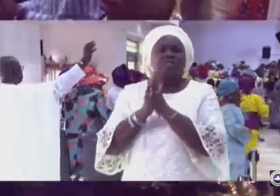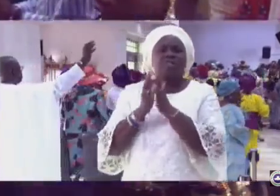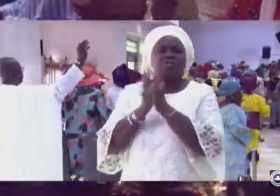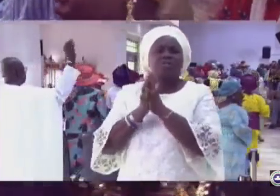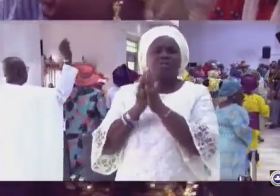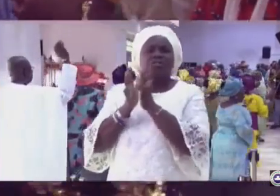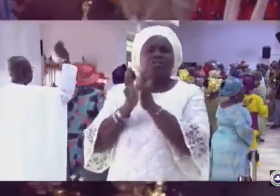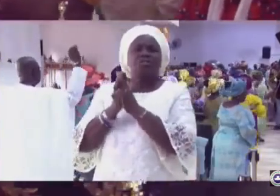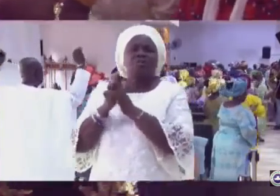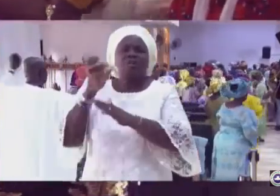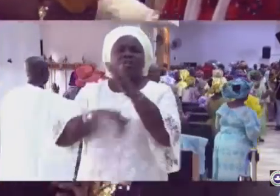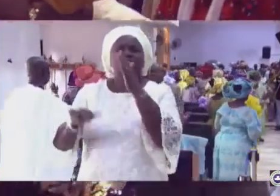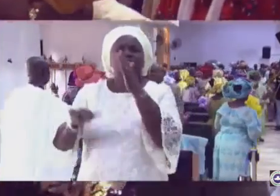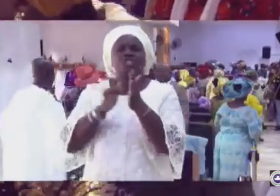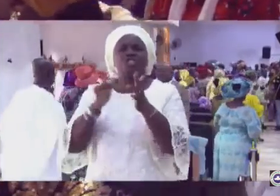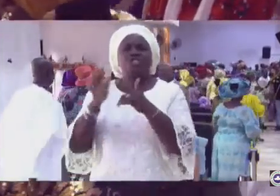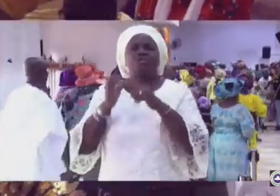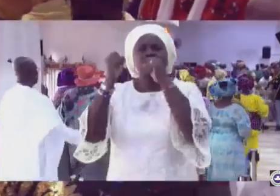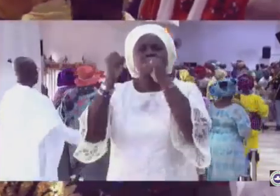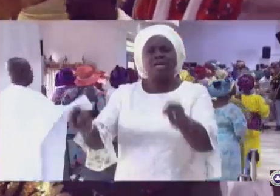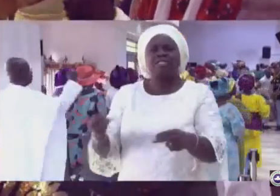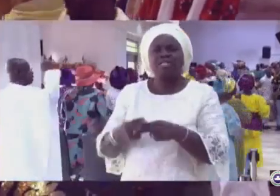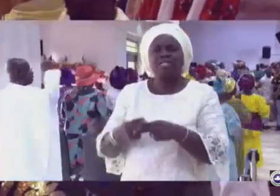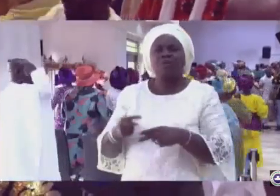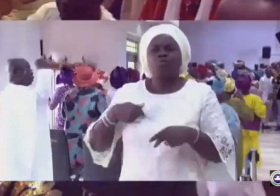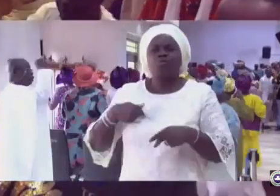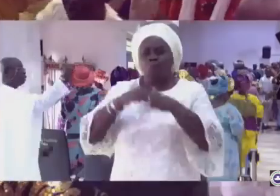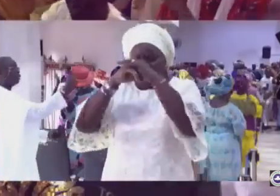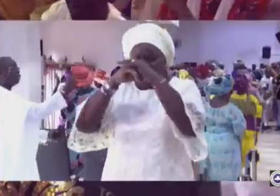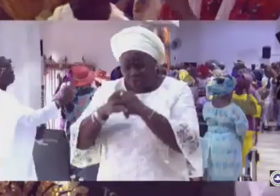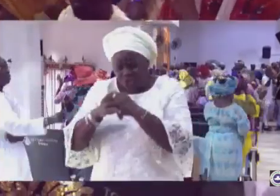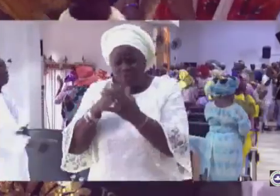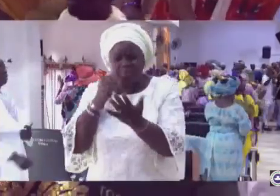Lord. In Jesus' mighty name we worship.